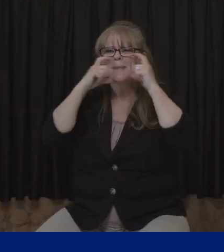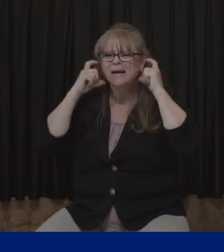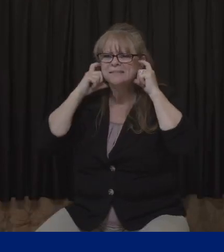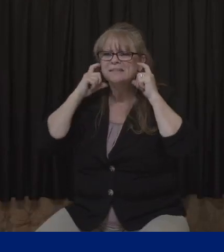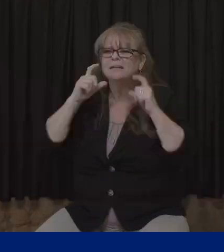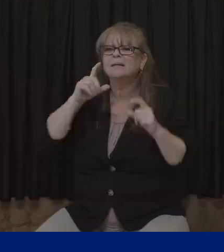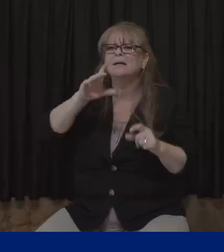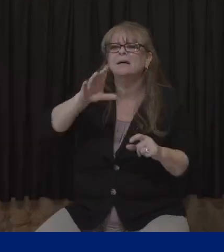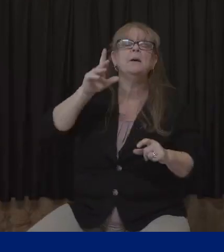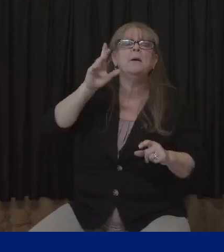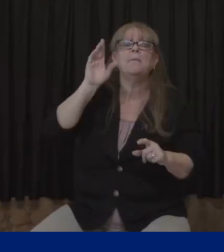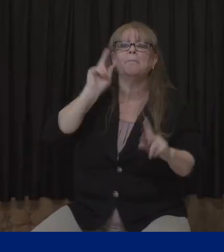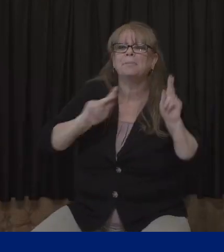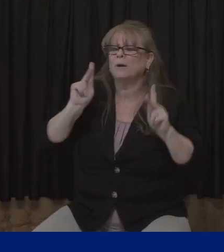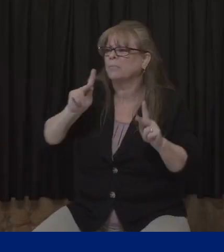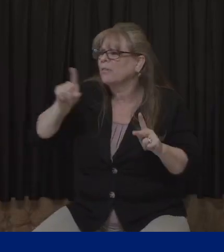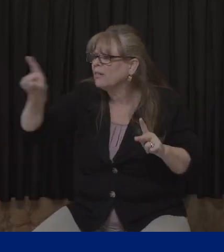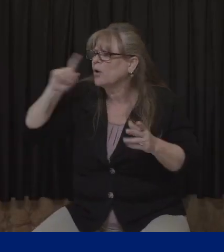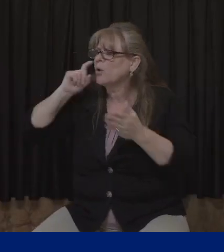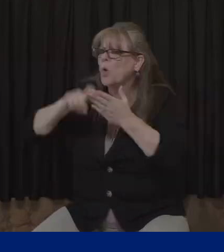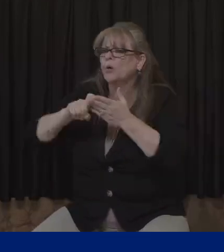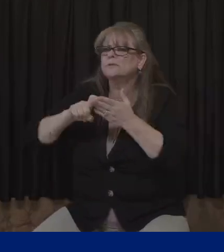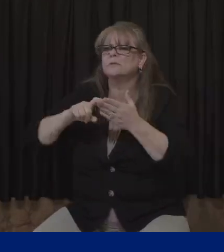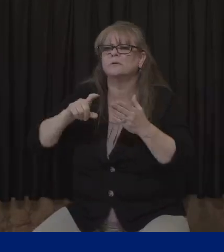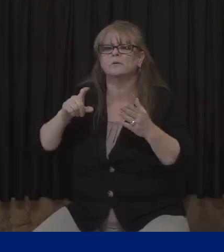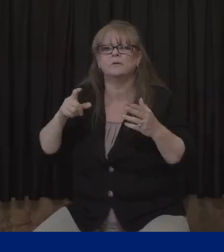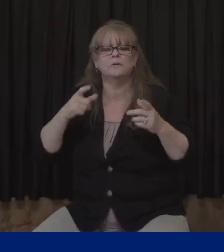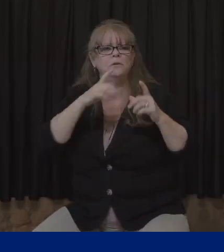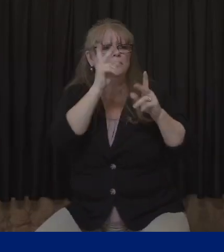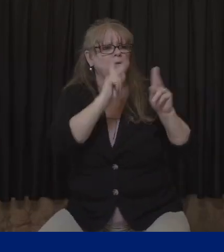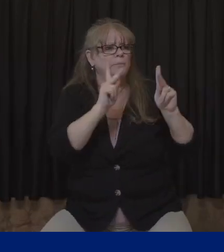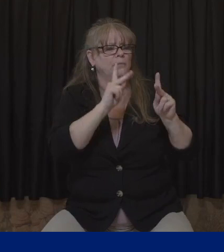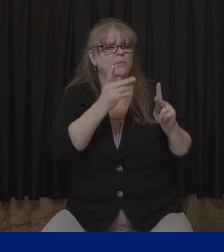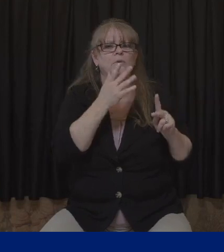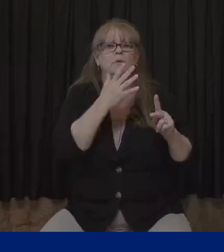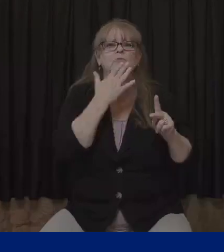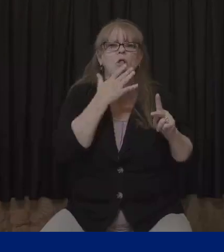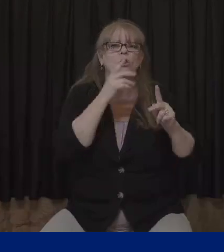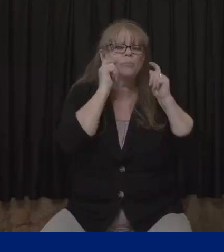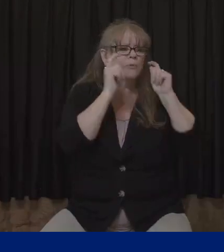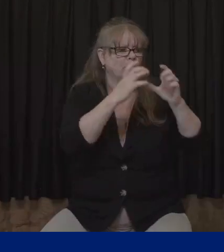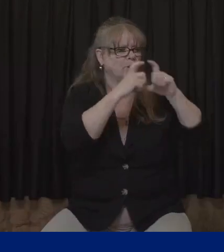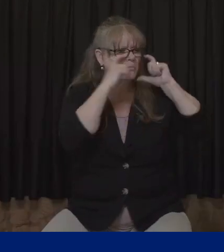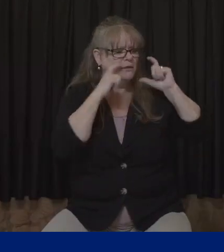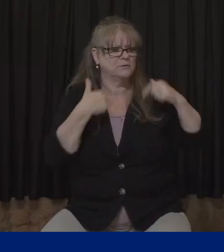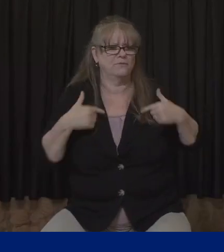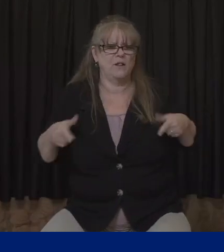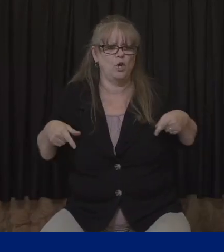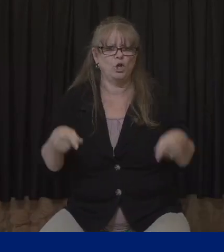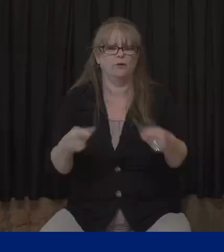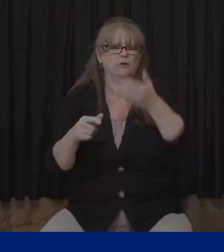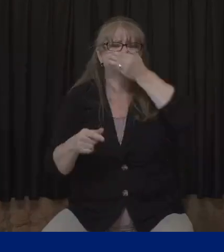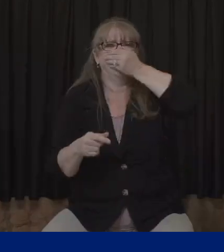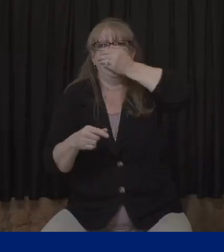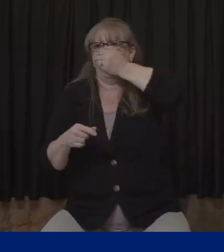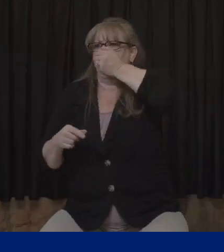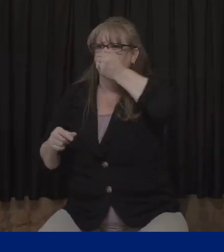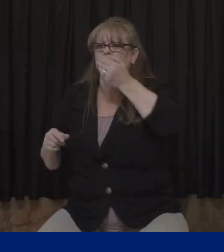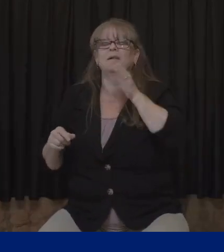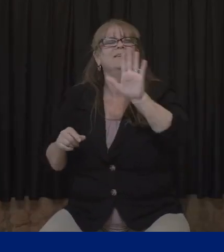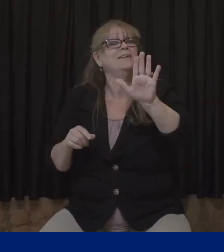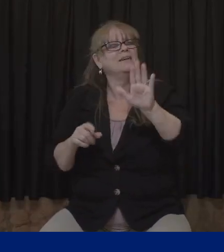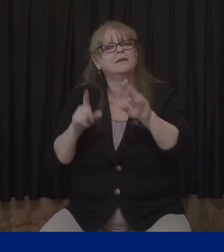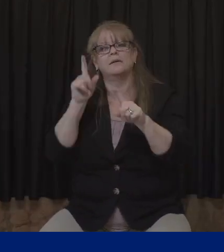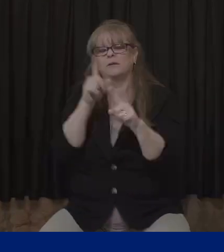create anxiety. But we all need to wear face coverings now to protect our health and protect our loved